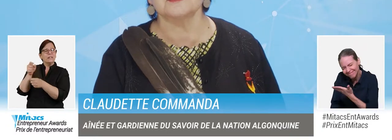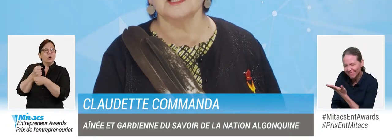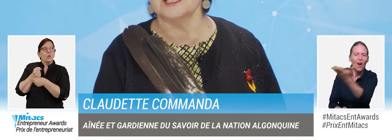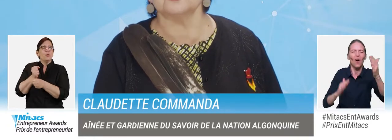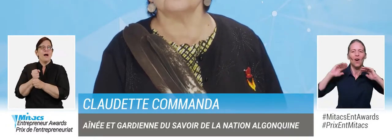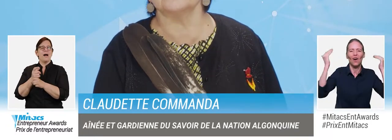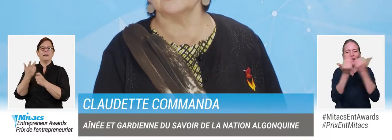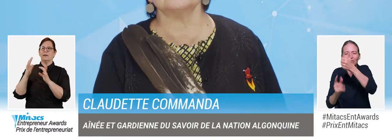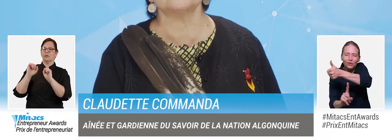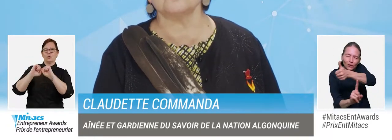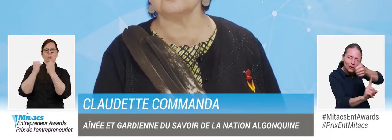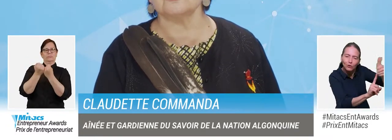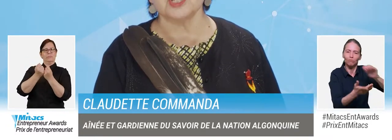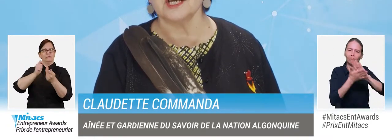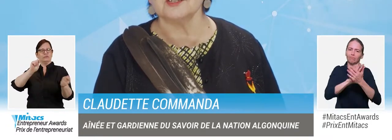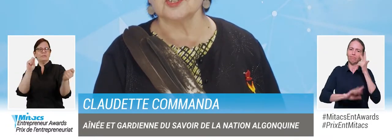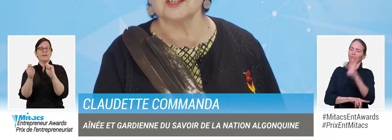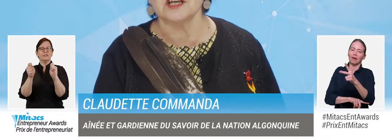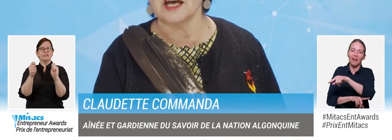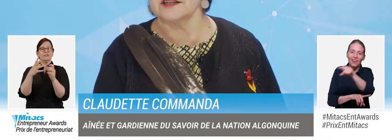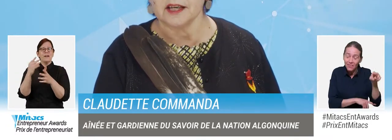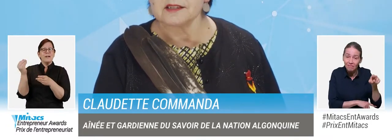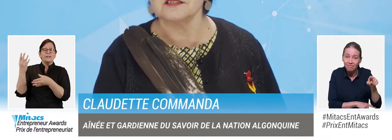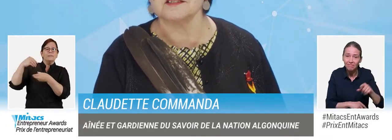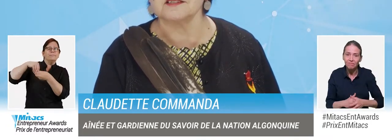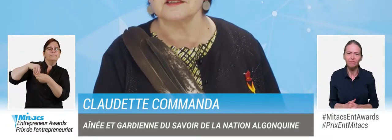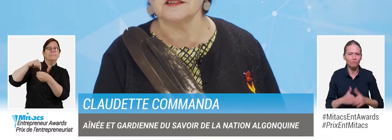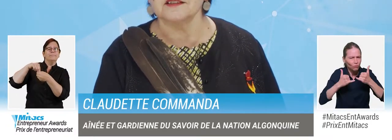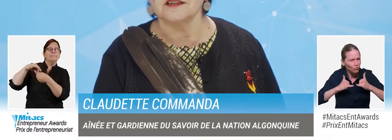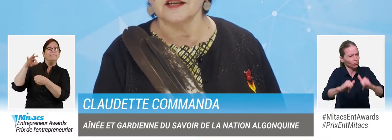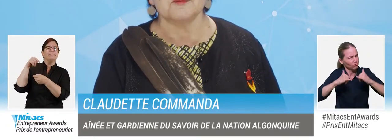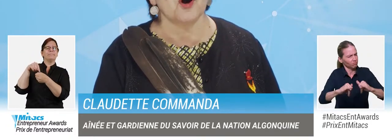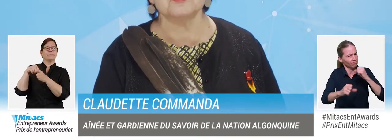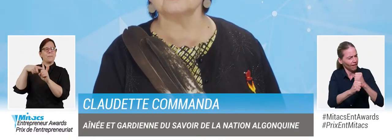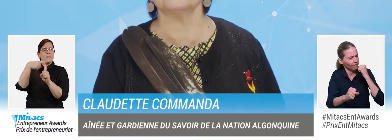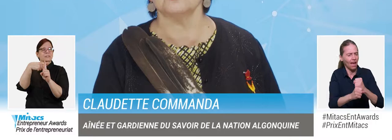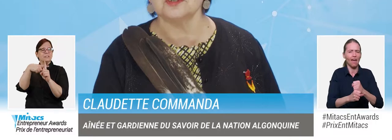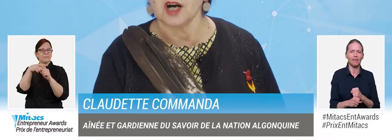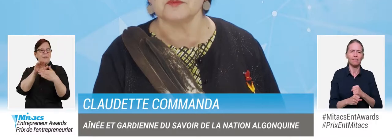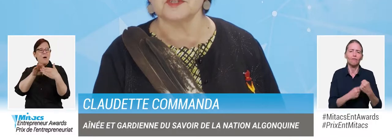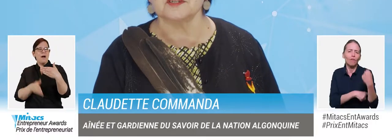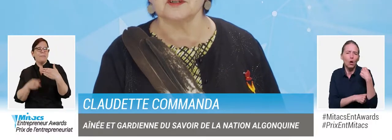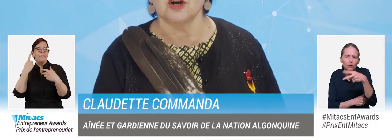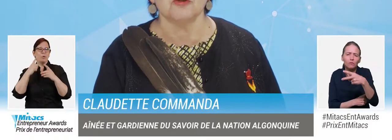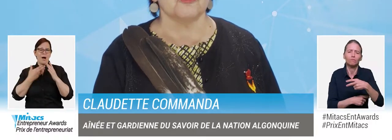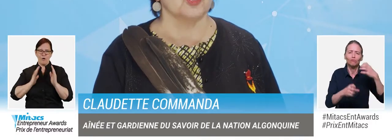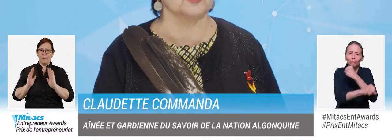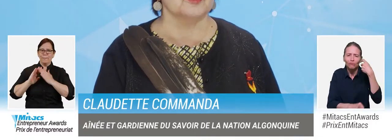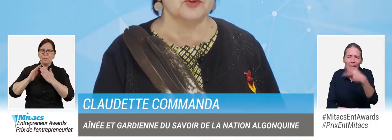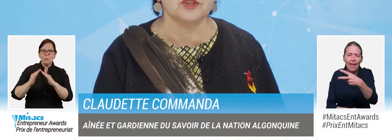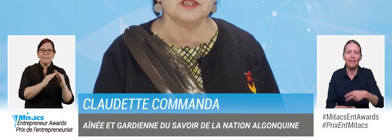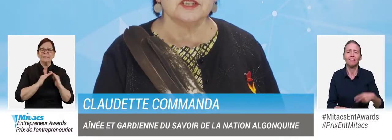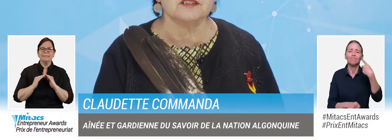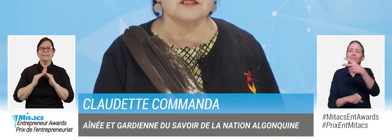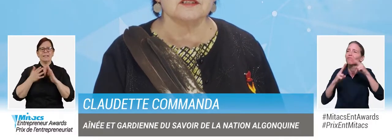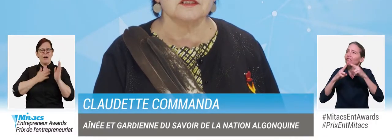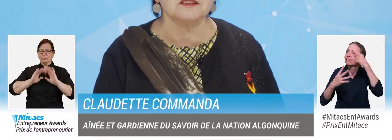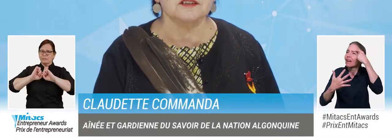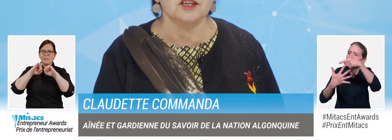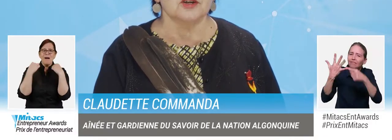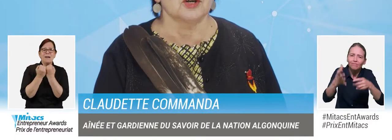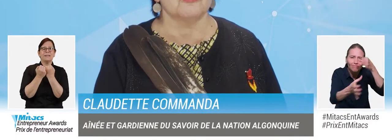success, it creates social change and, in essence, positive outcomes for our